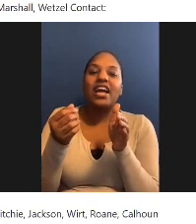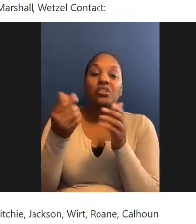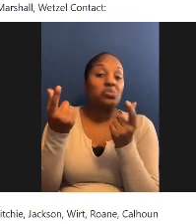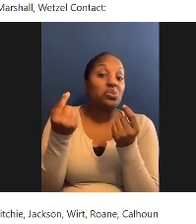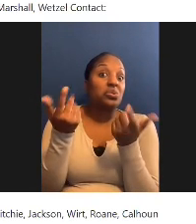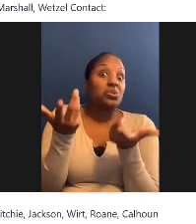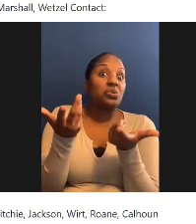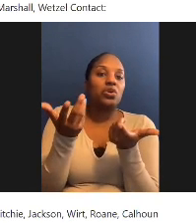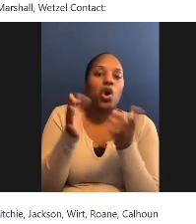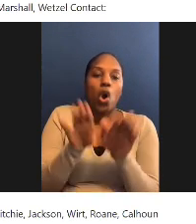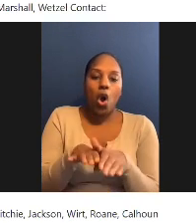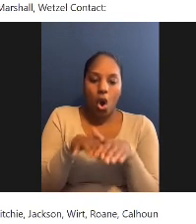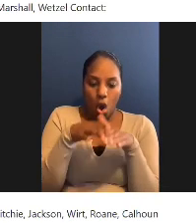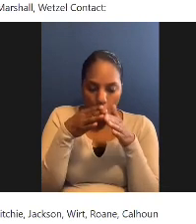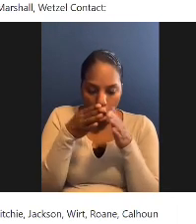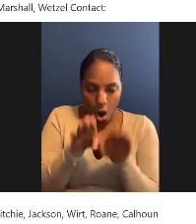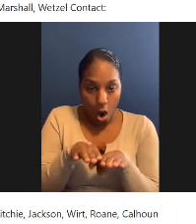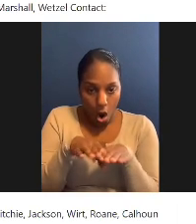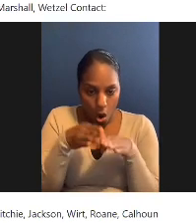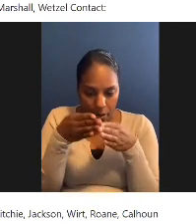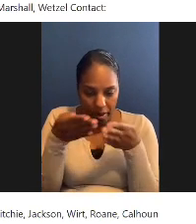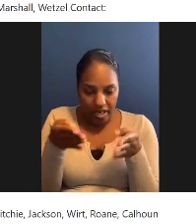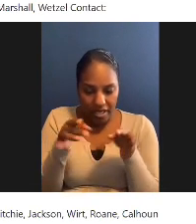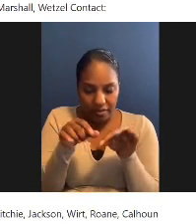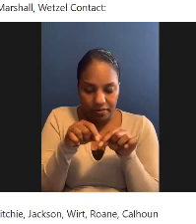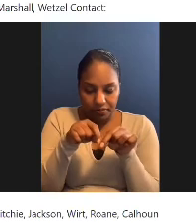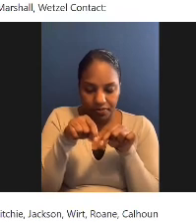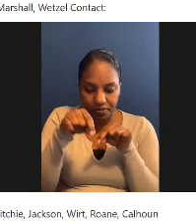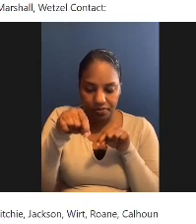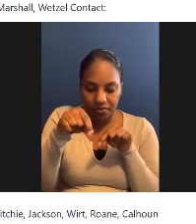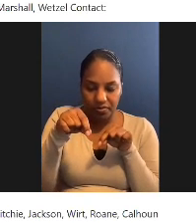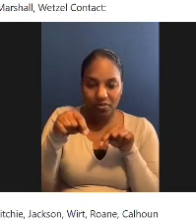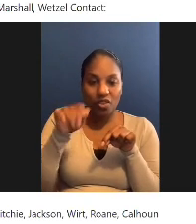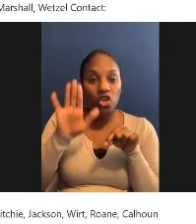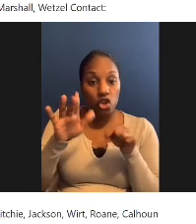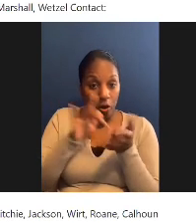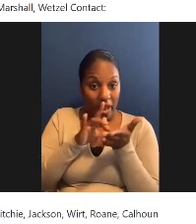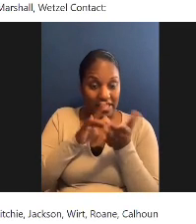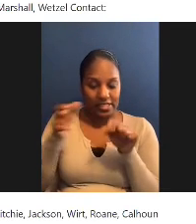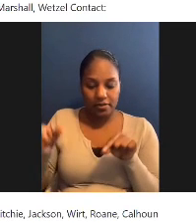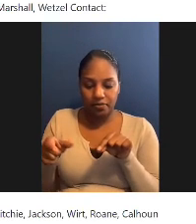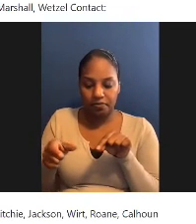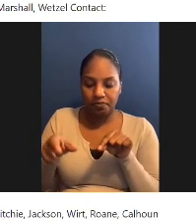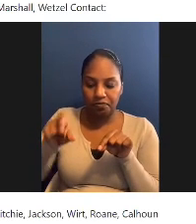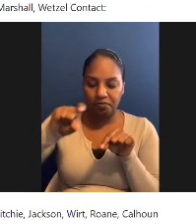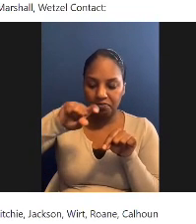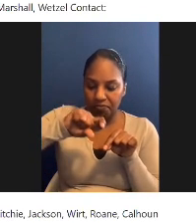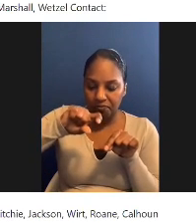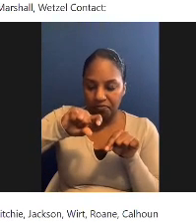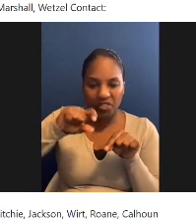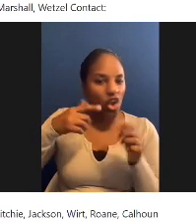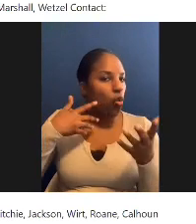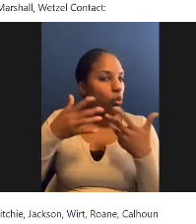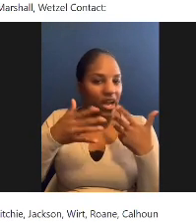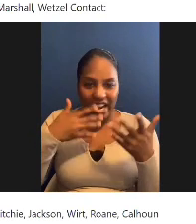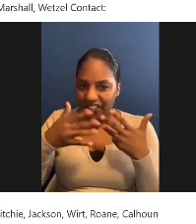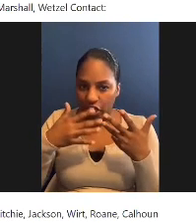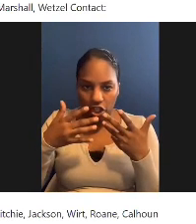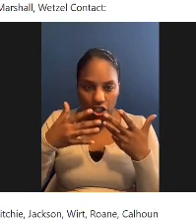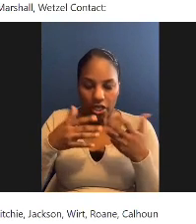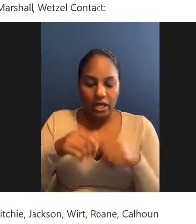is open up the pouch, dump your medication in there, whatever it may be, fill it with